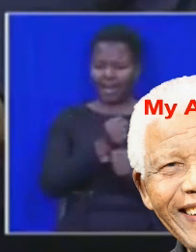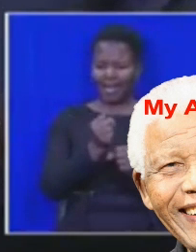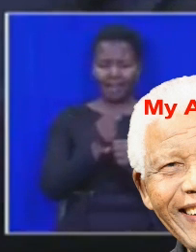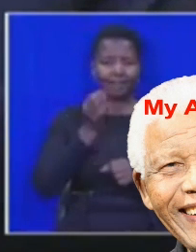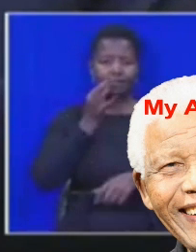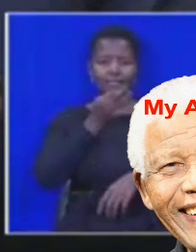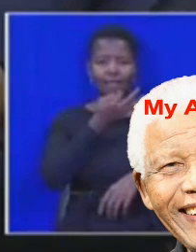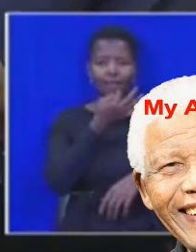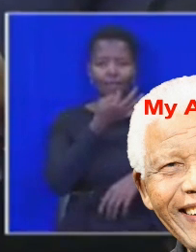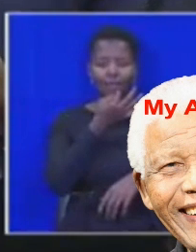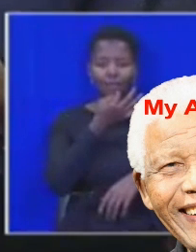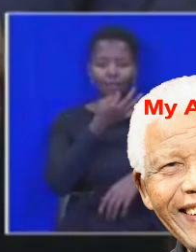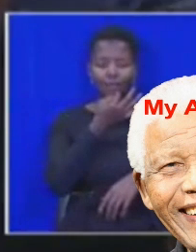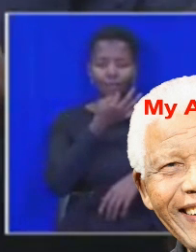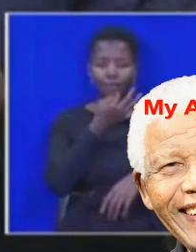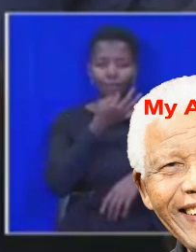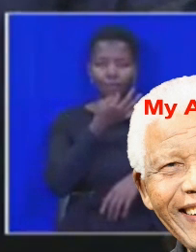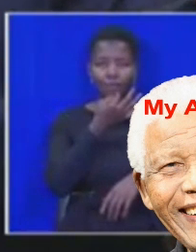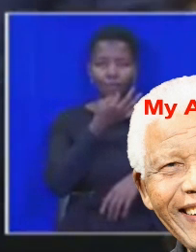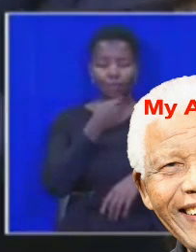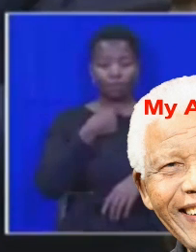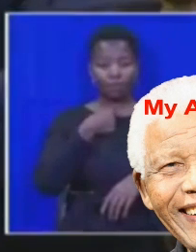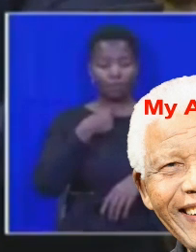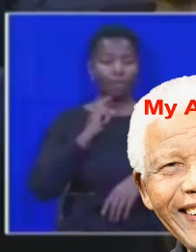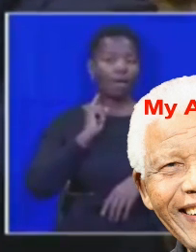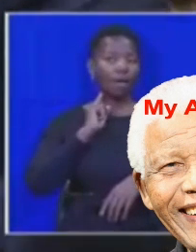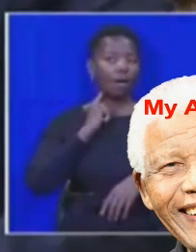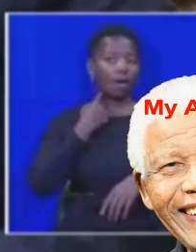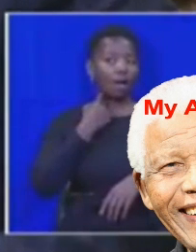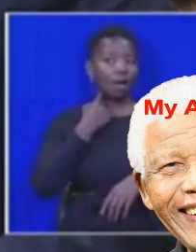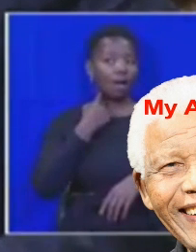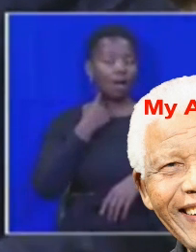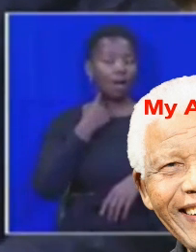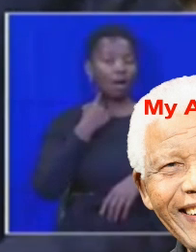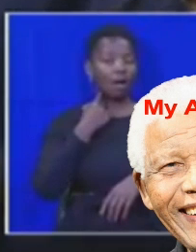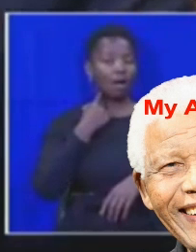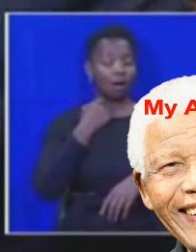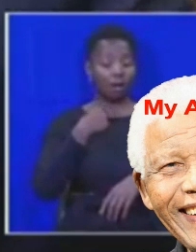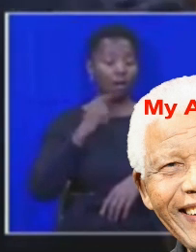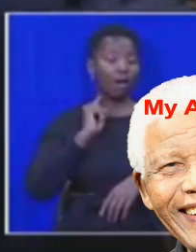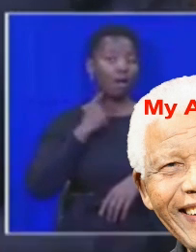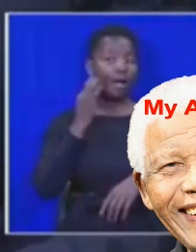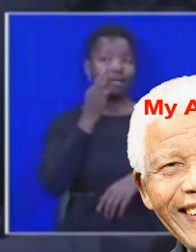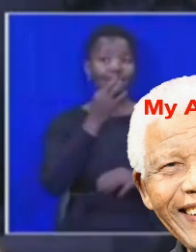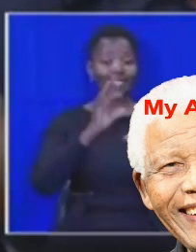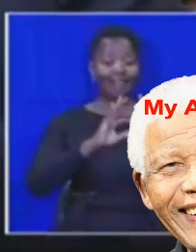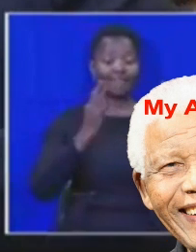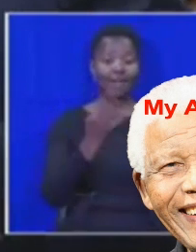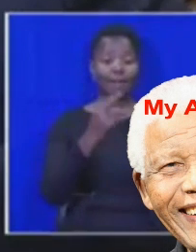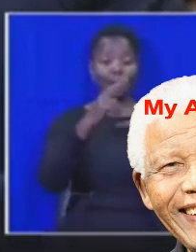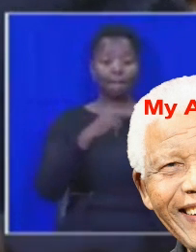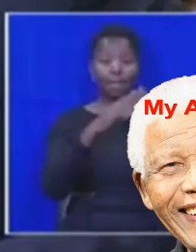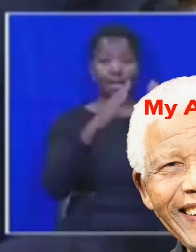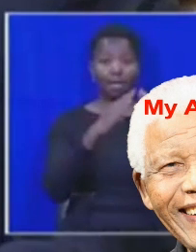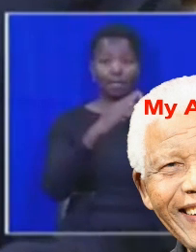I lied when I said the family built the house. The public protector has